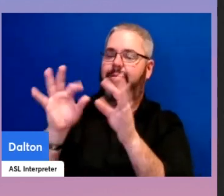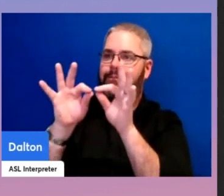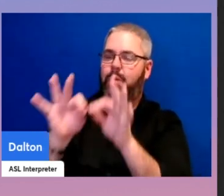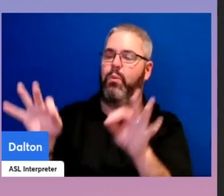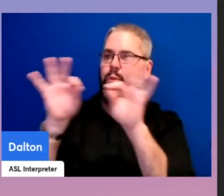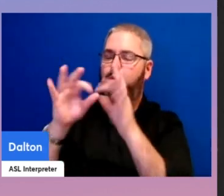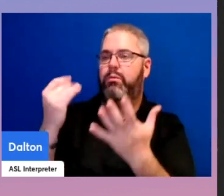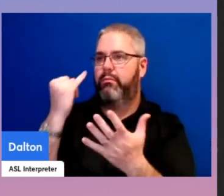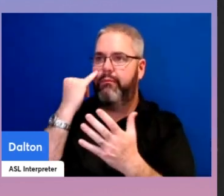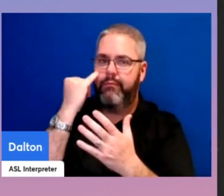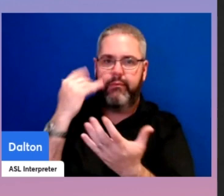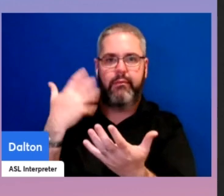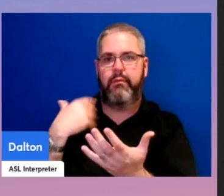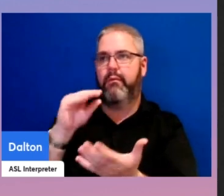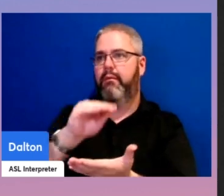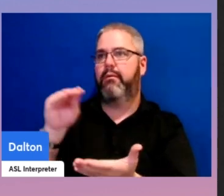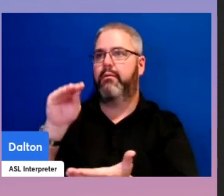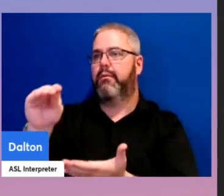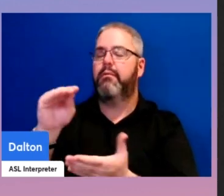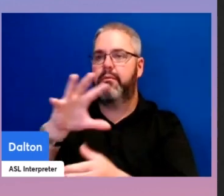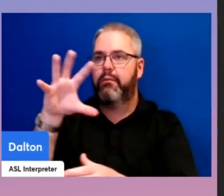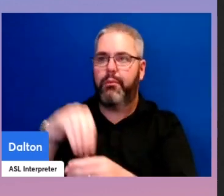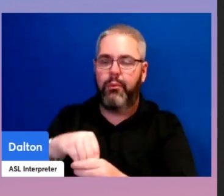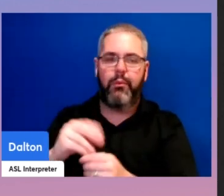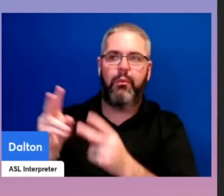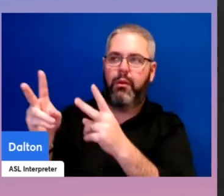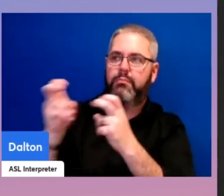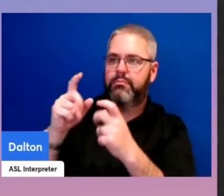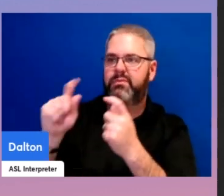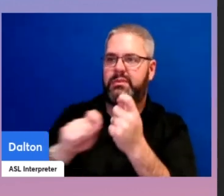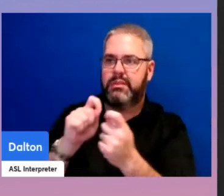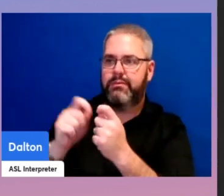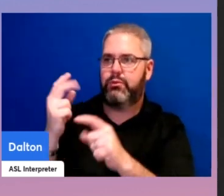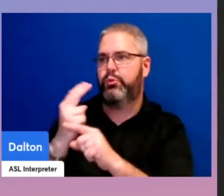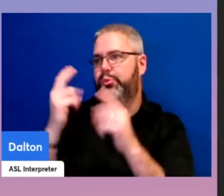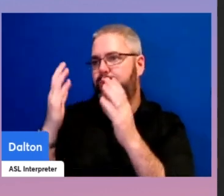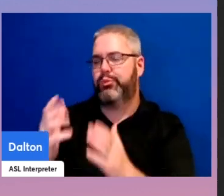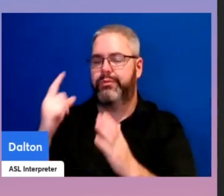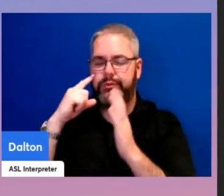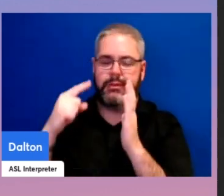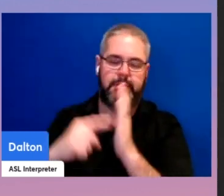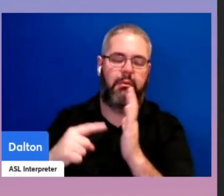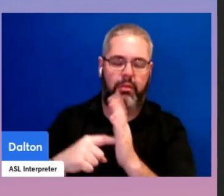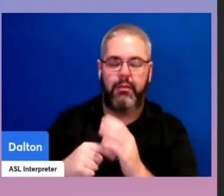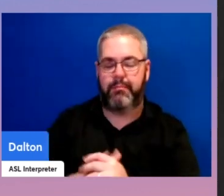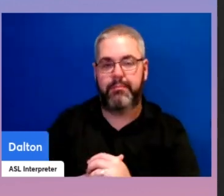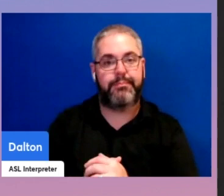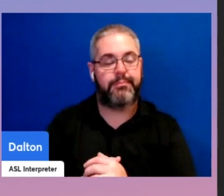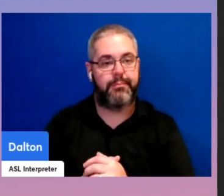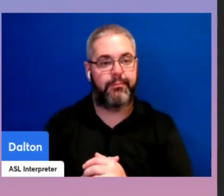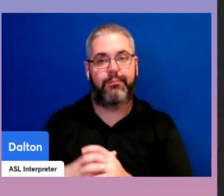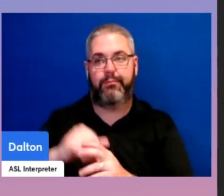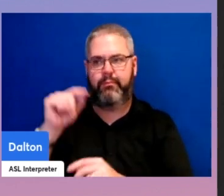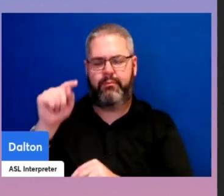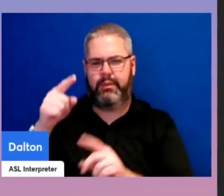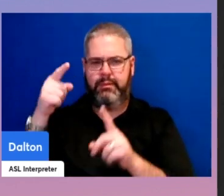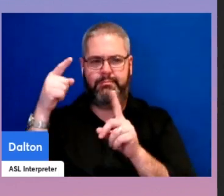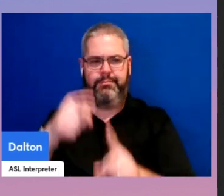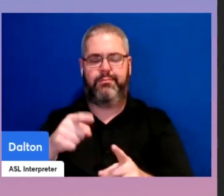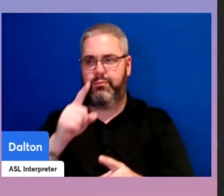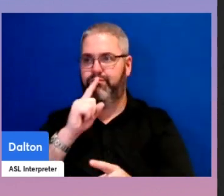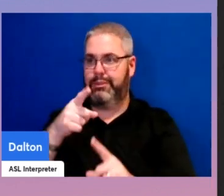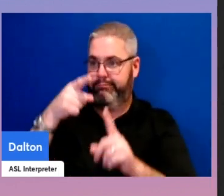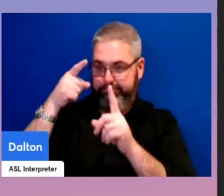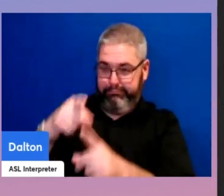to include or we want to retrieve data for a specific user, for example. Again, the main idea here is that there's no real specifics